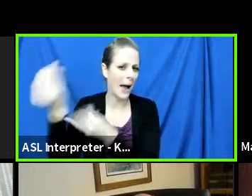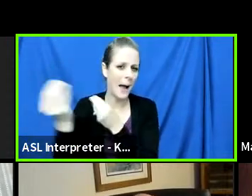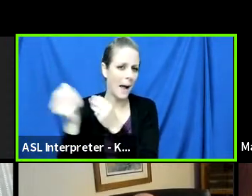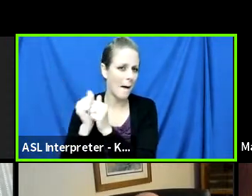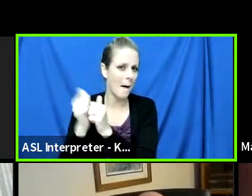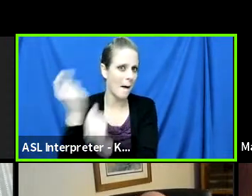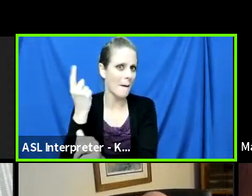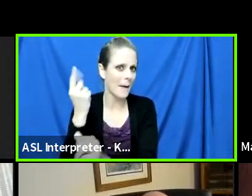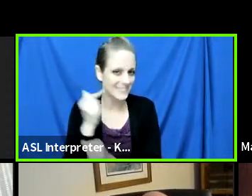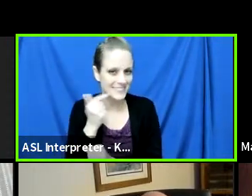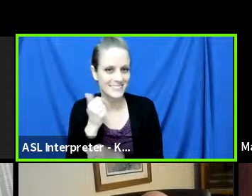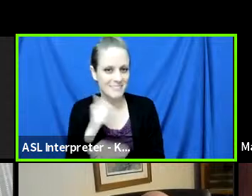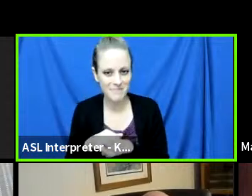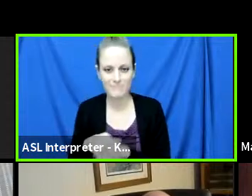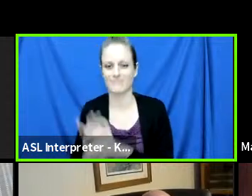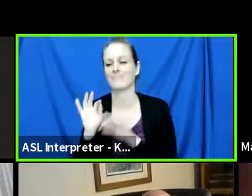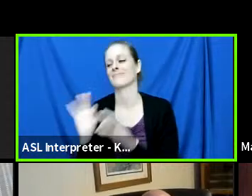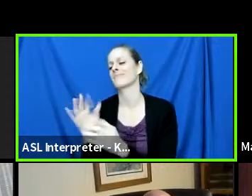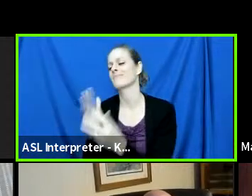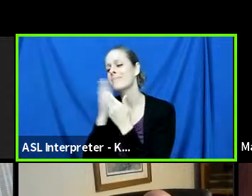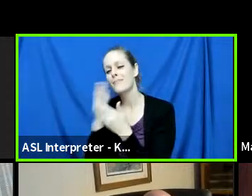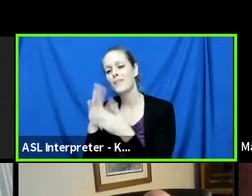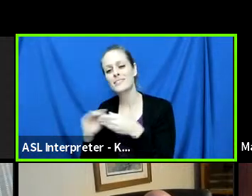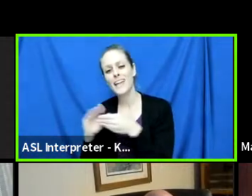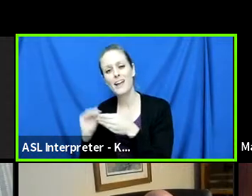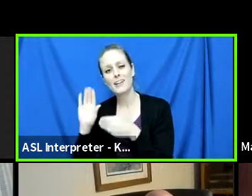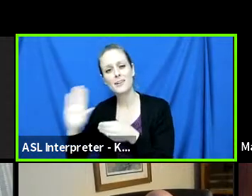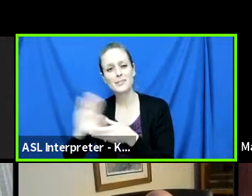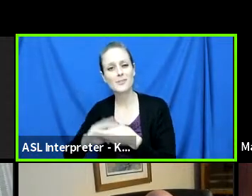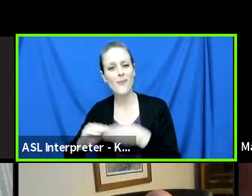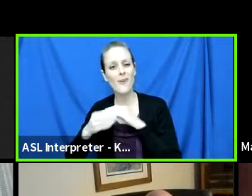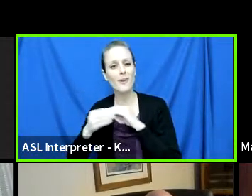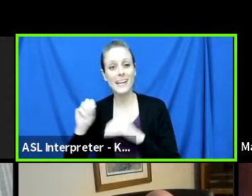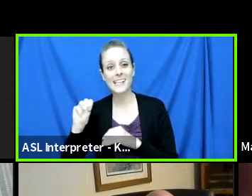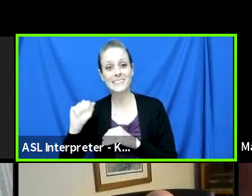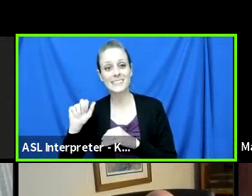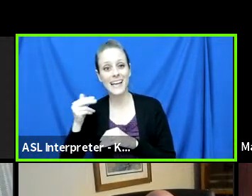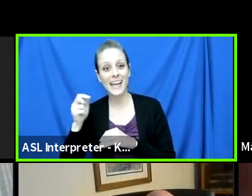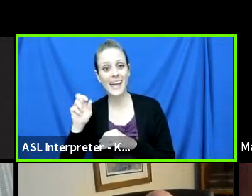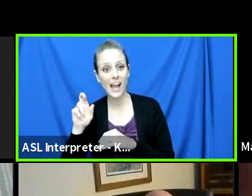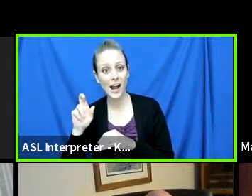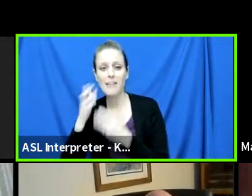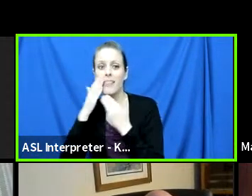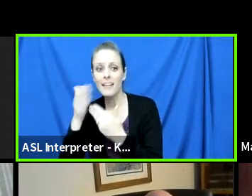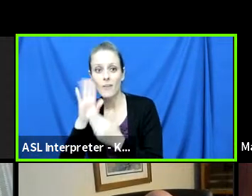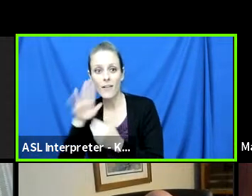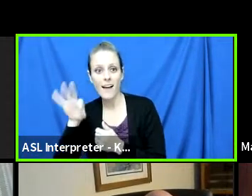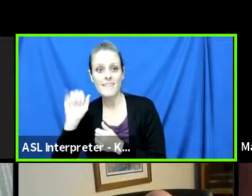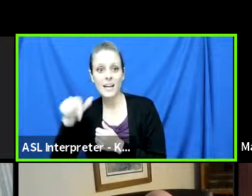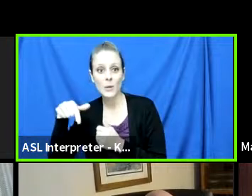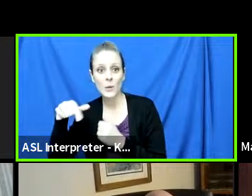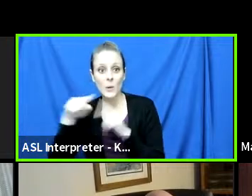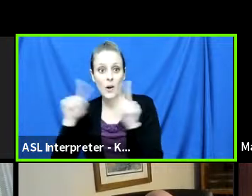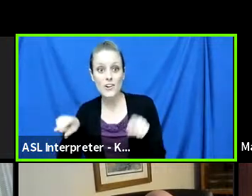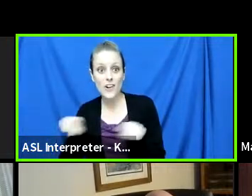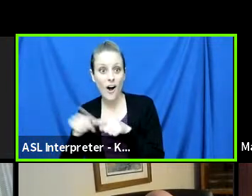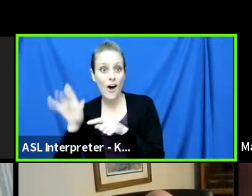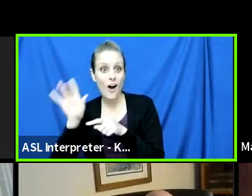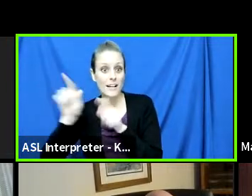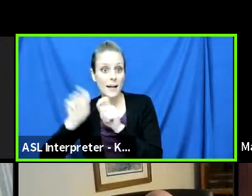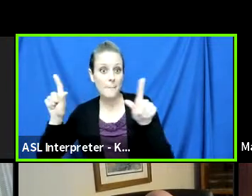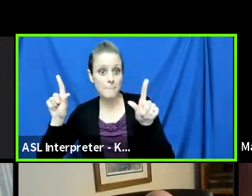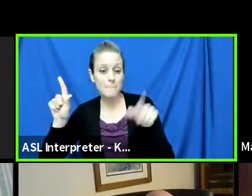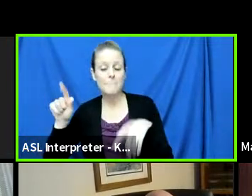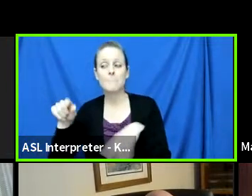Yeah. Well, thank you so much for sharing your story. And Sahir, thank you as well for the frequently asked questions card. We're looking forward to hearing those spots on